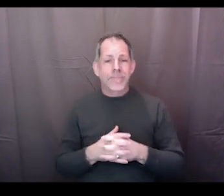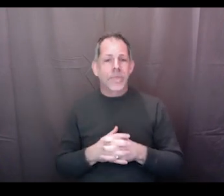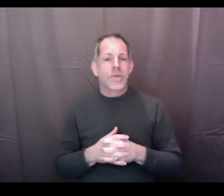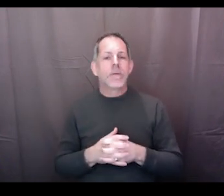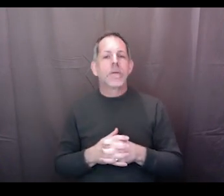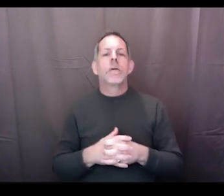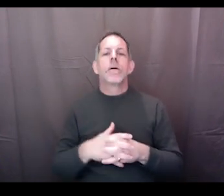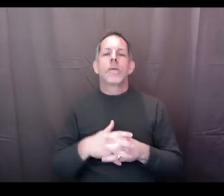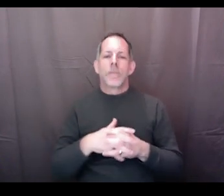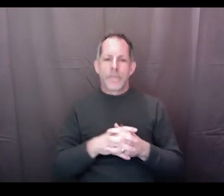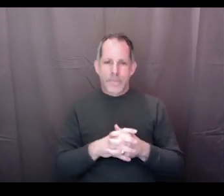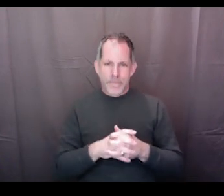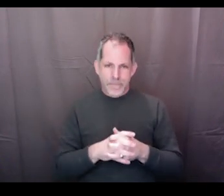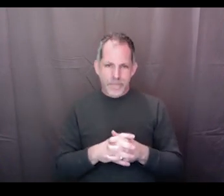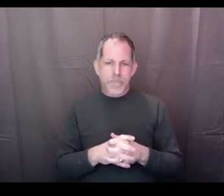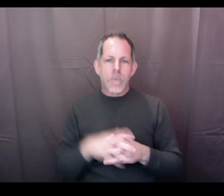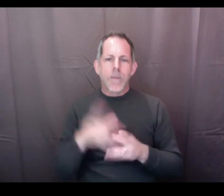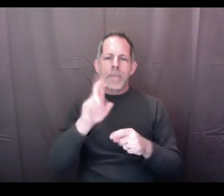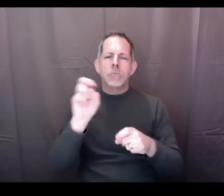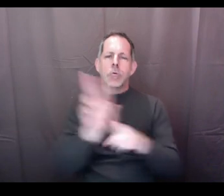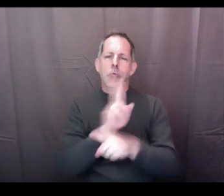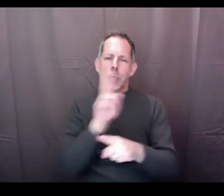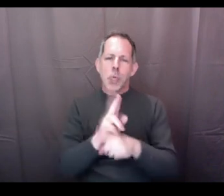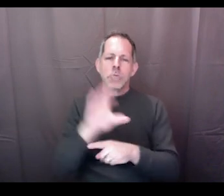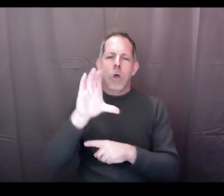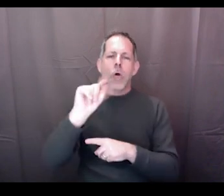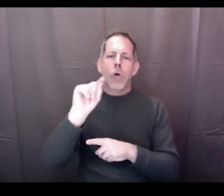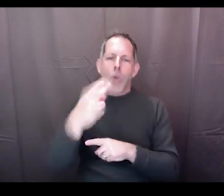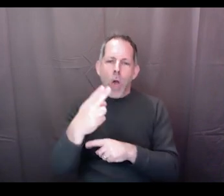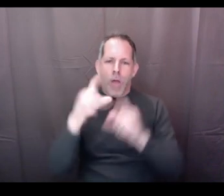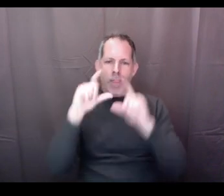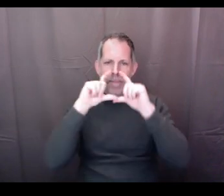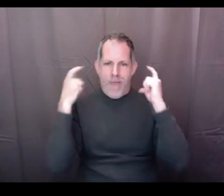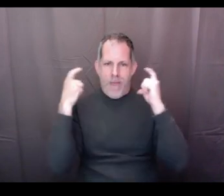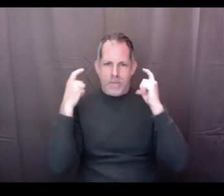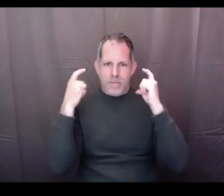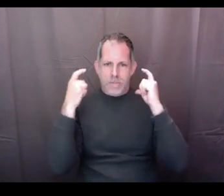young and old, can and should wear cloth face coverings when we're out of the home.